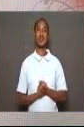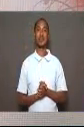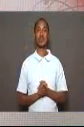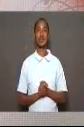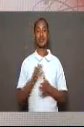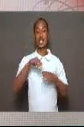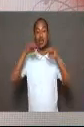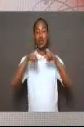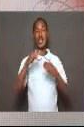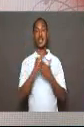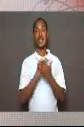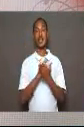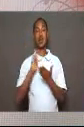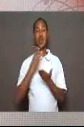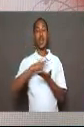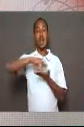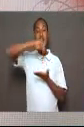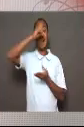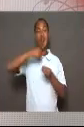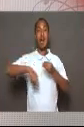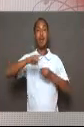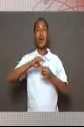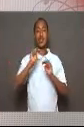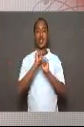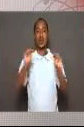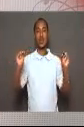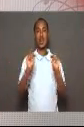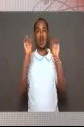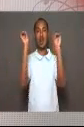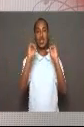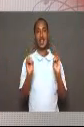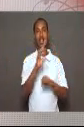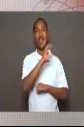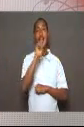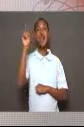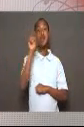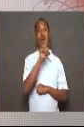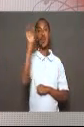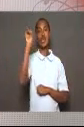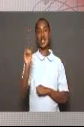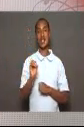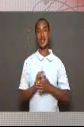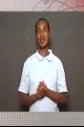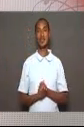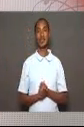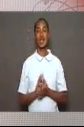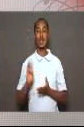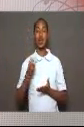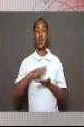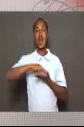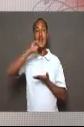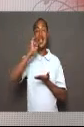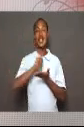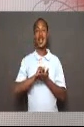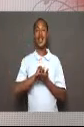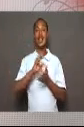In today's lesson, we learned about neutral oxides and peroxides. We learned